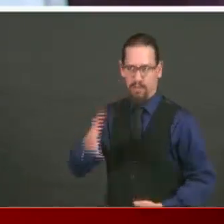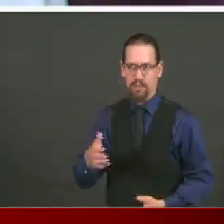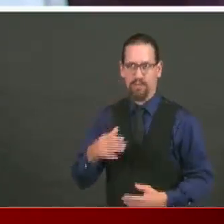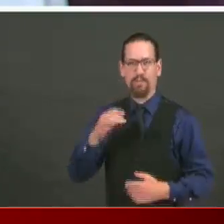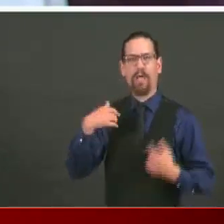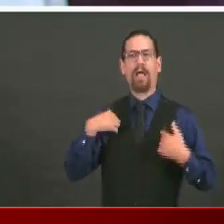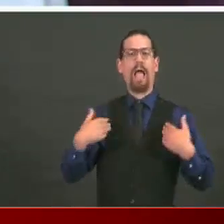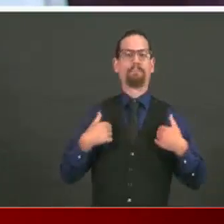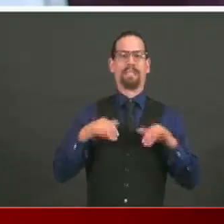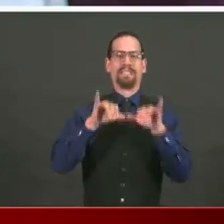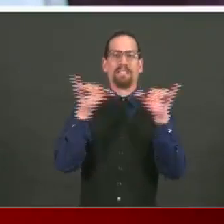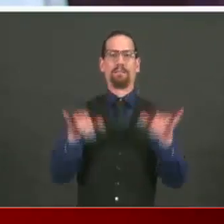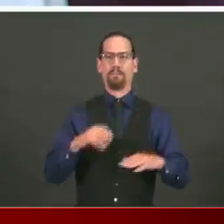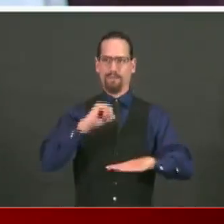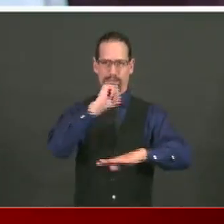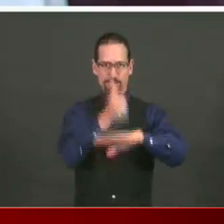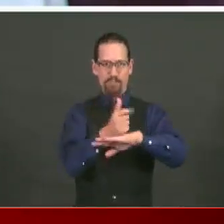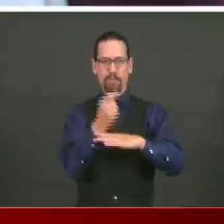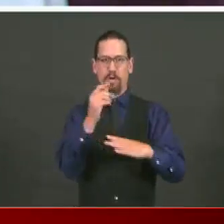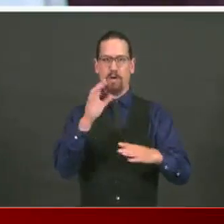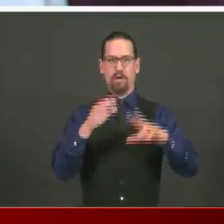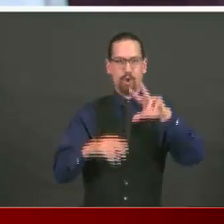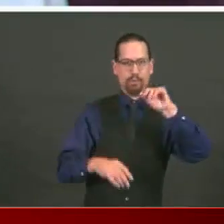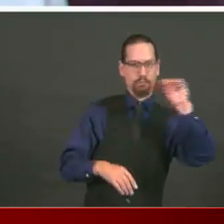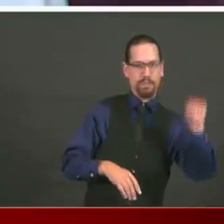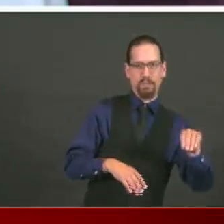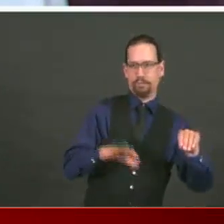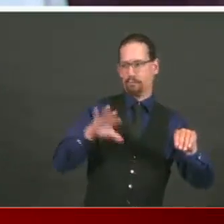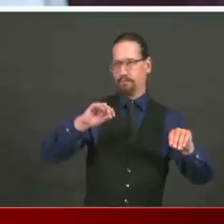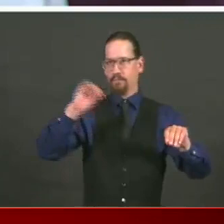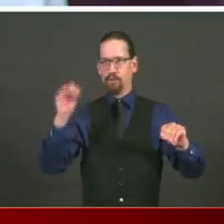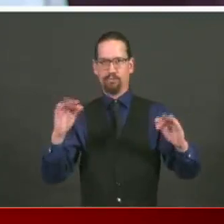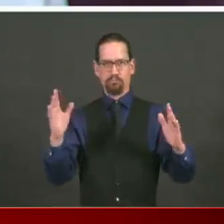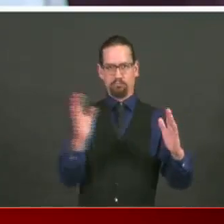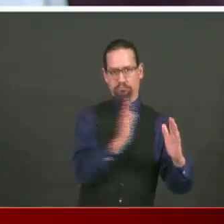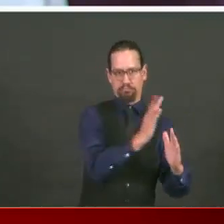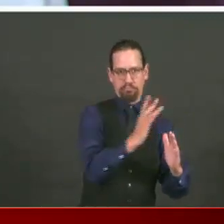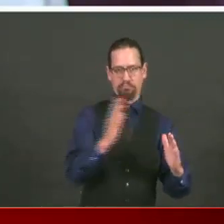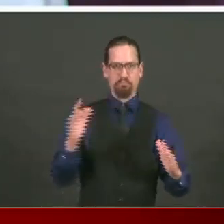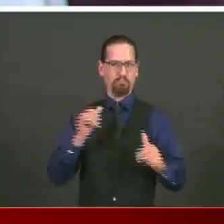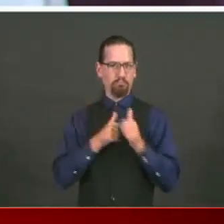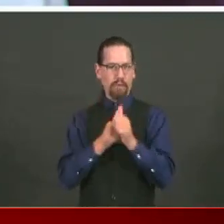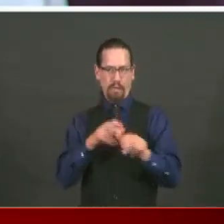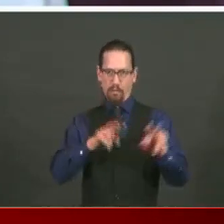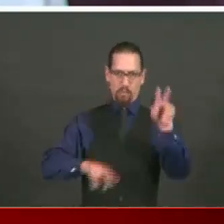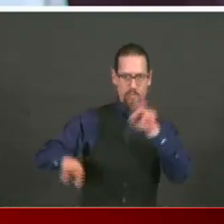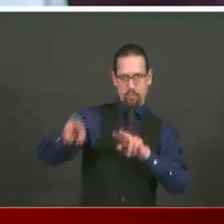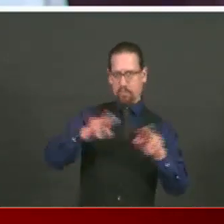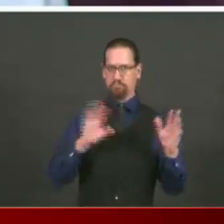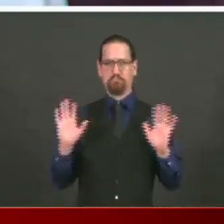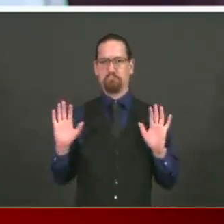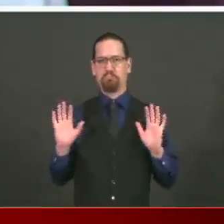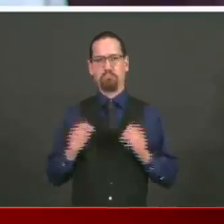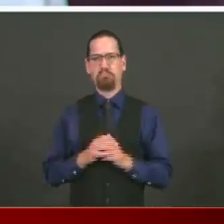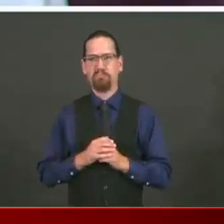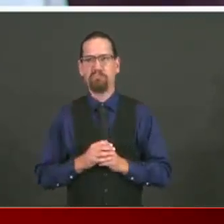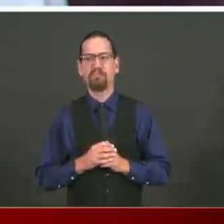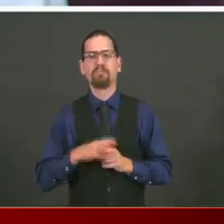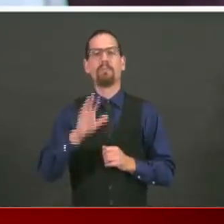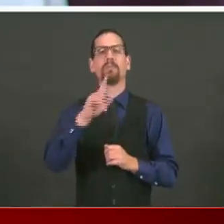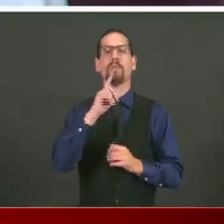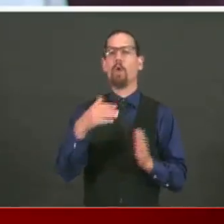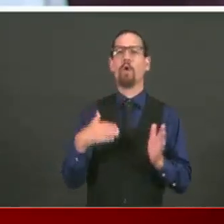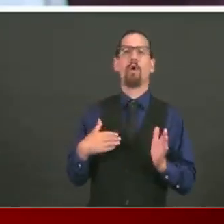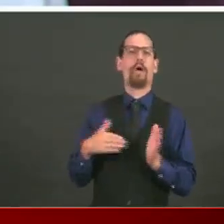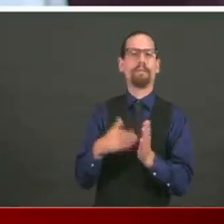out. As the governor explained, only the minority of states have started up programs of this kind using CARES Act funding, but a handful